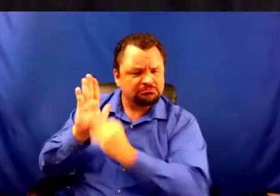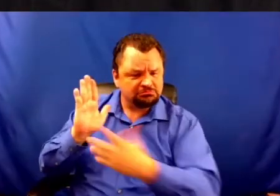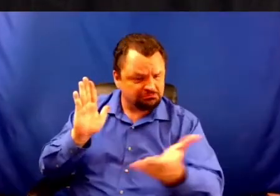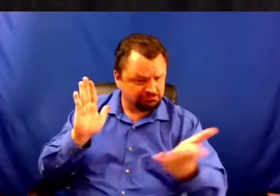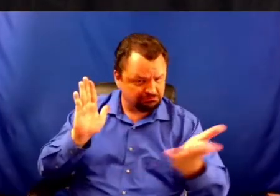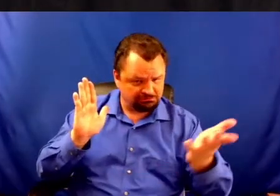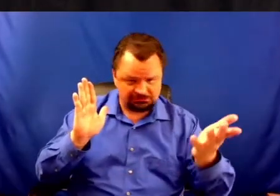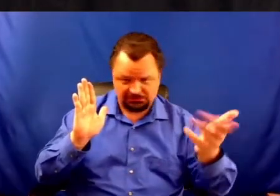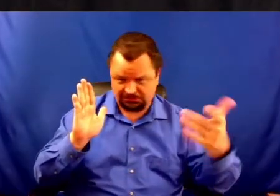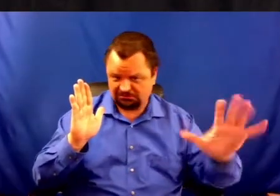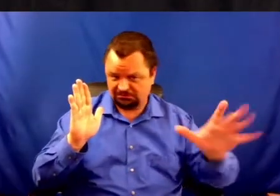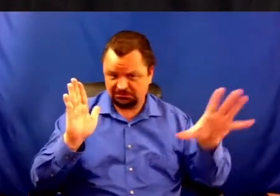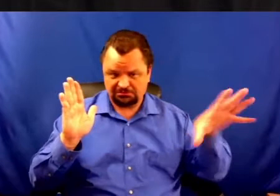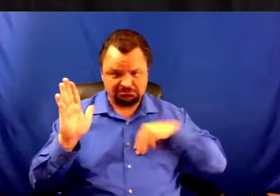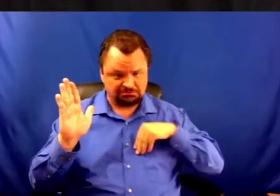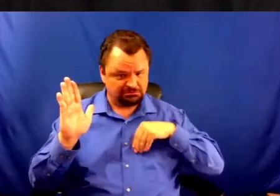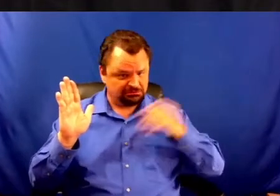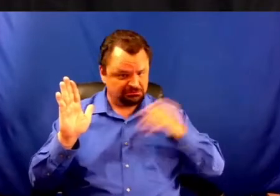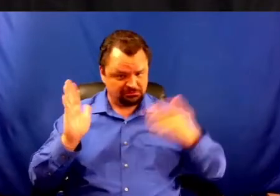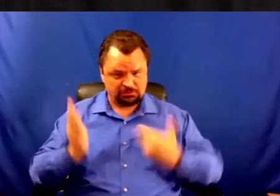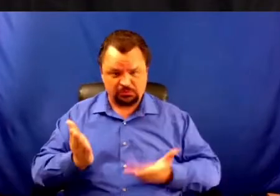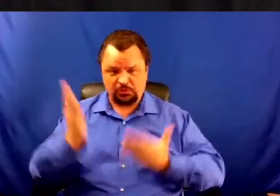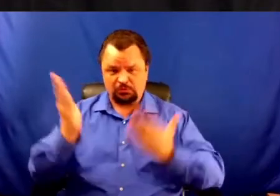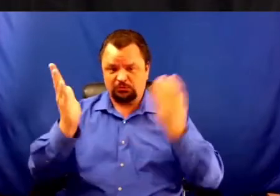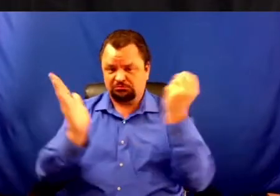minutes. So moved.